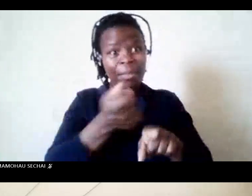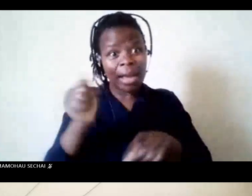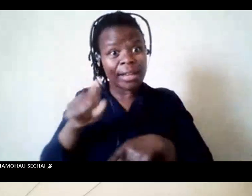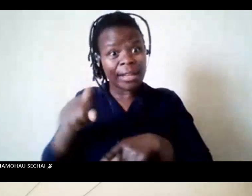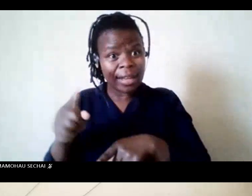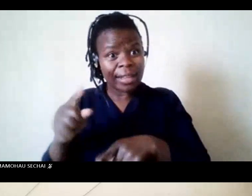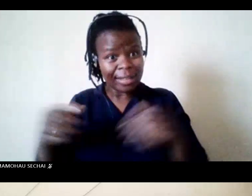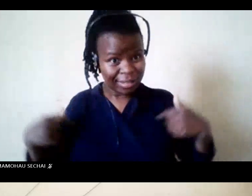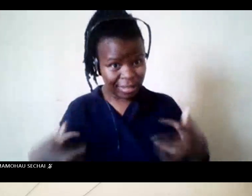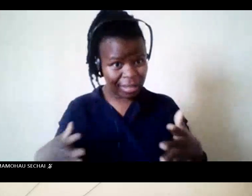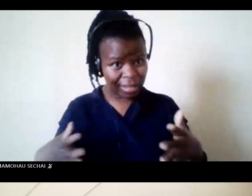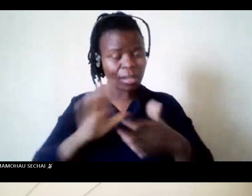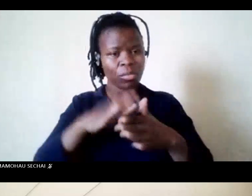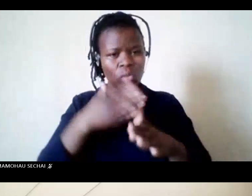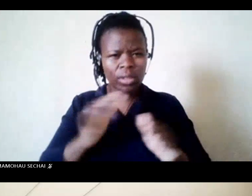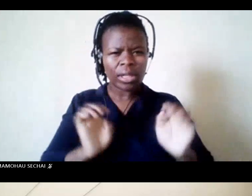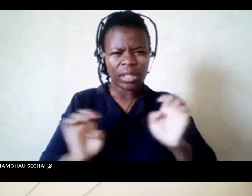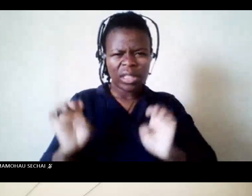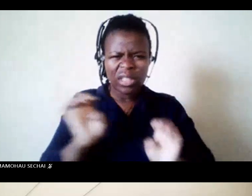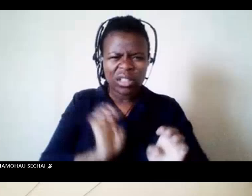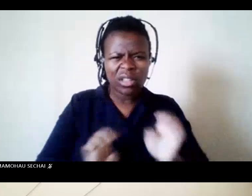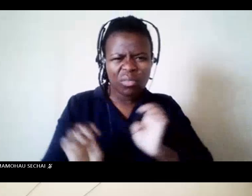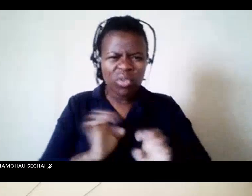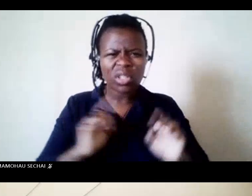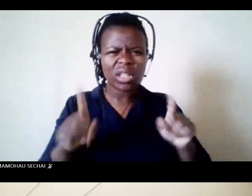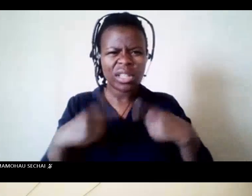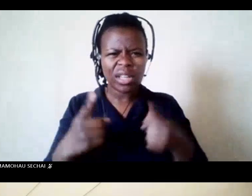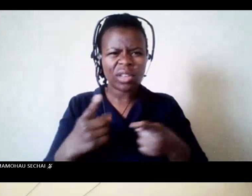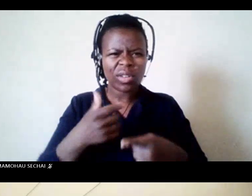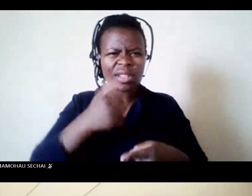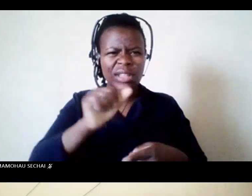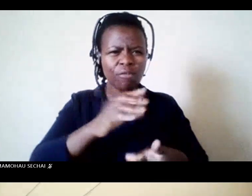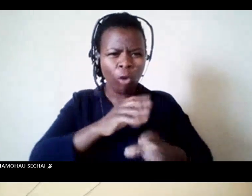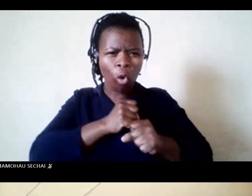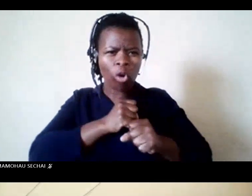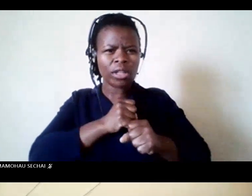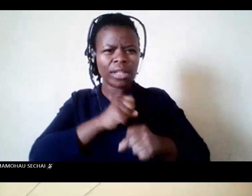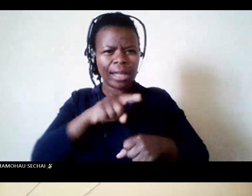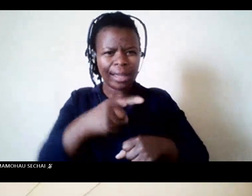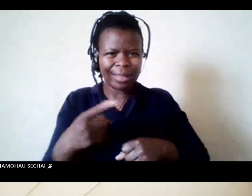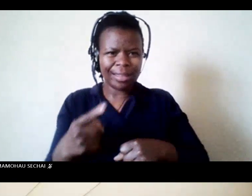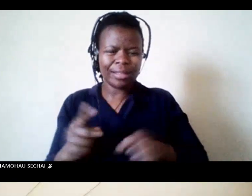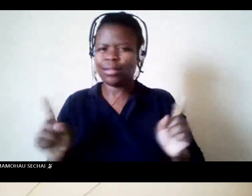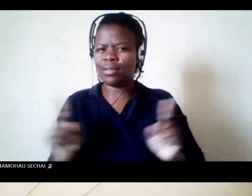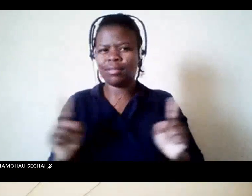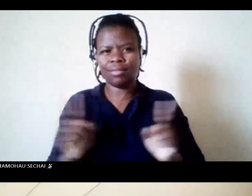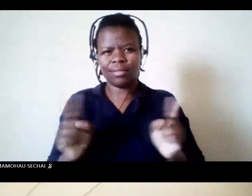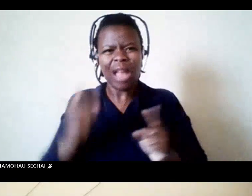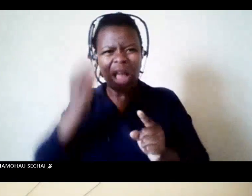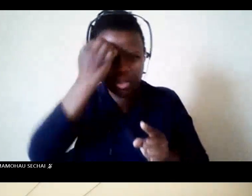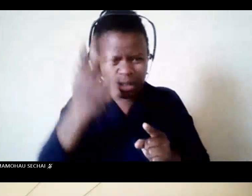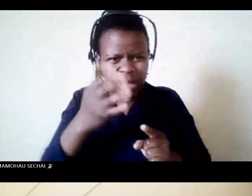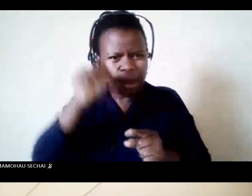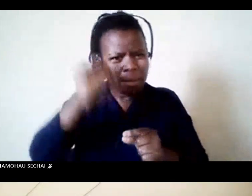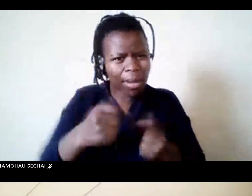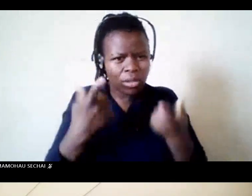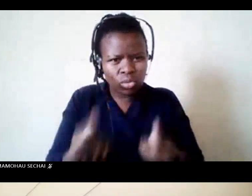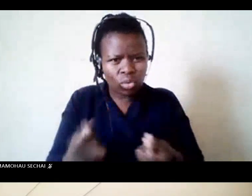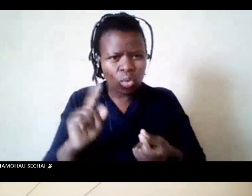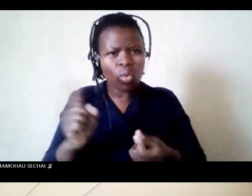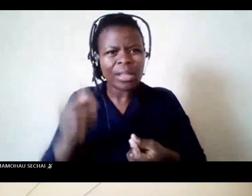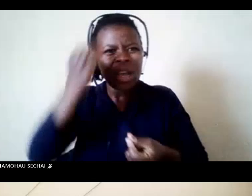you emotionally you cannot even hold things together. You don't know what to do. You don't know the future for this child, and